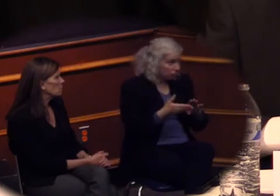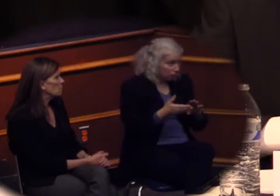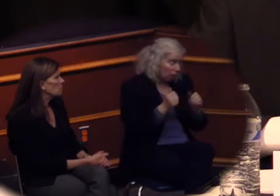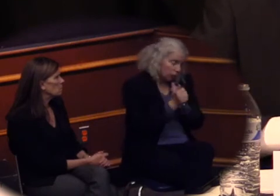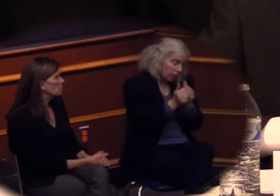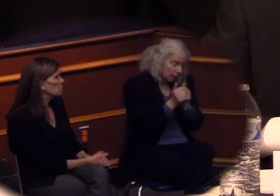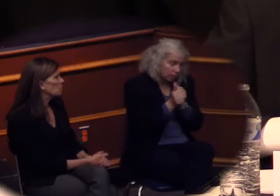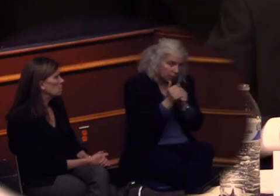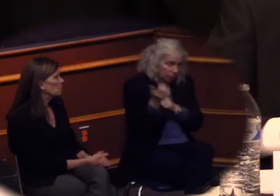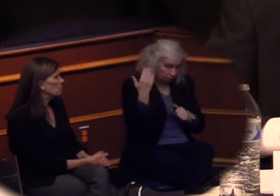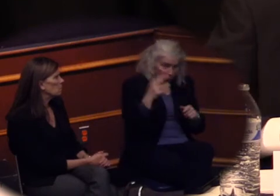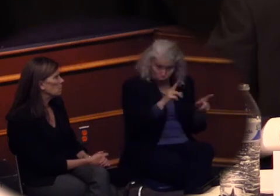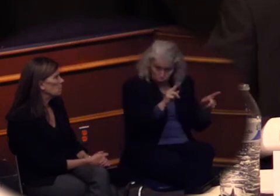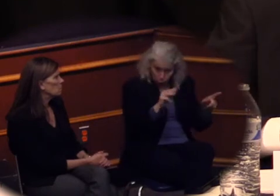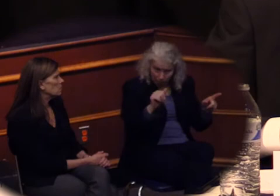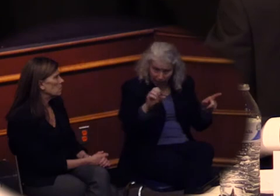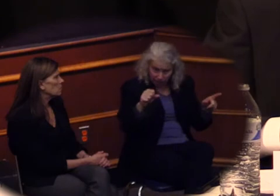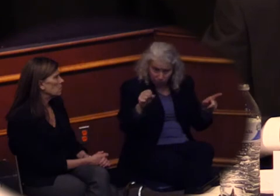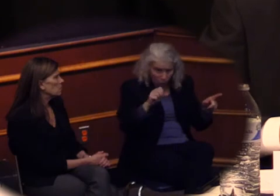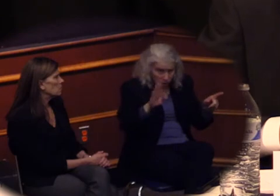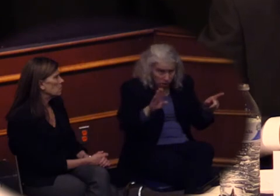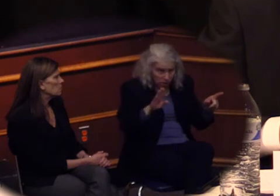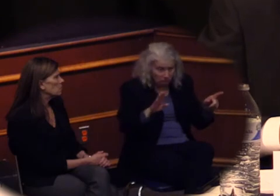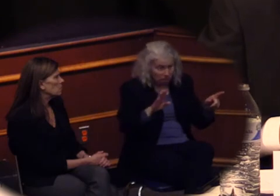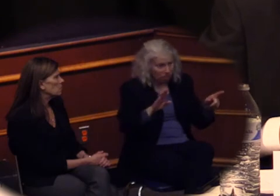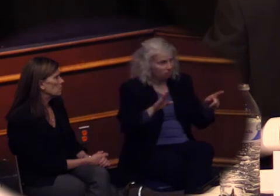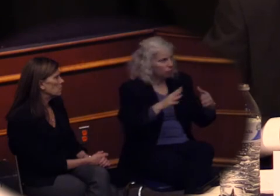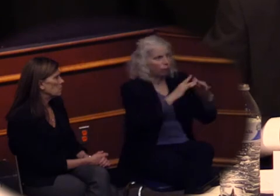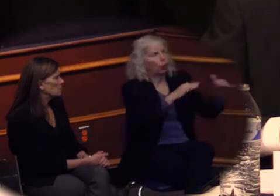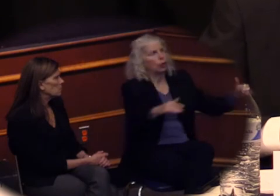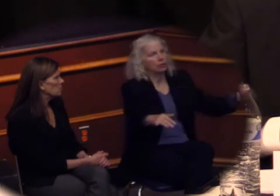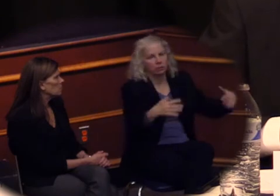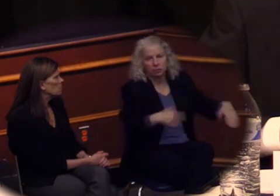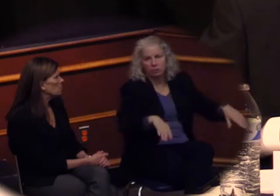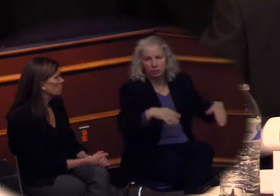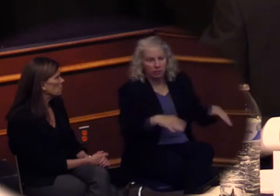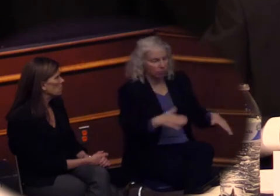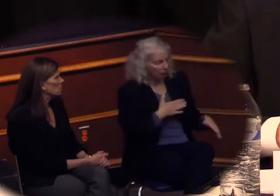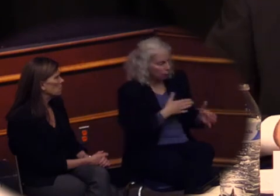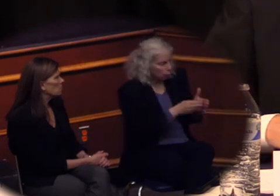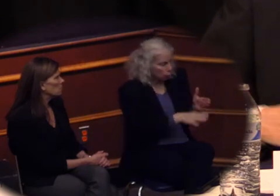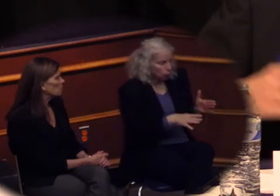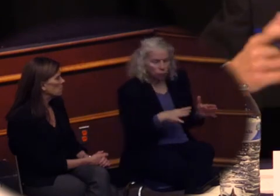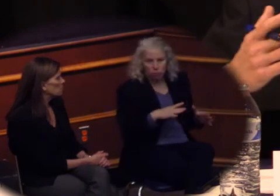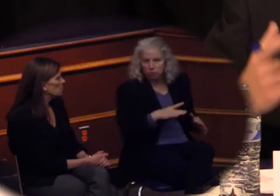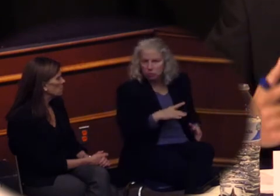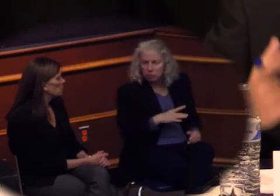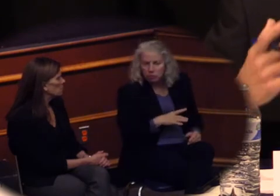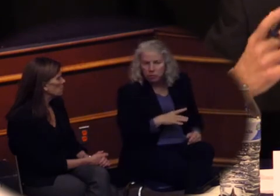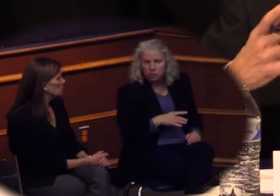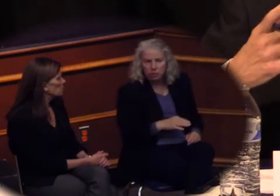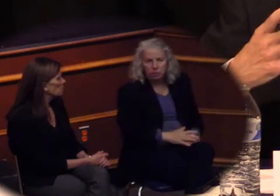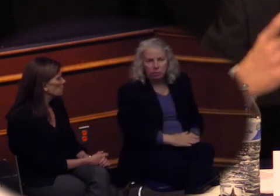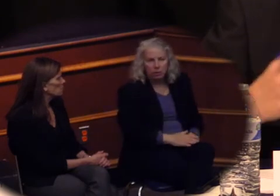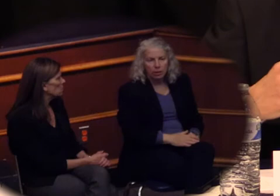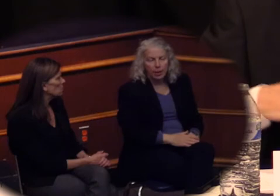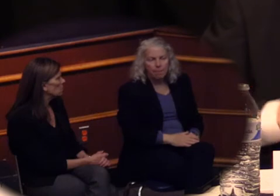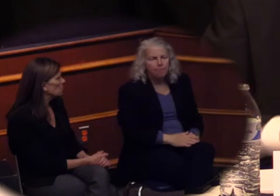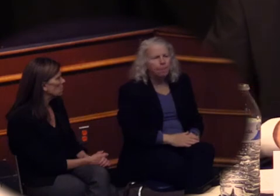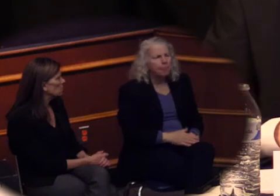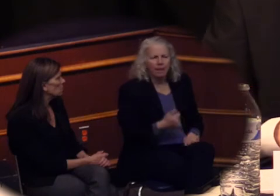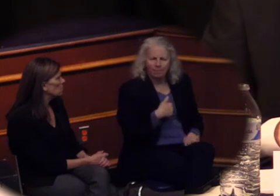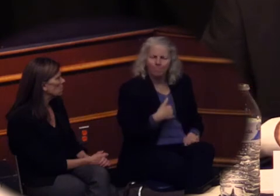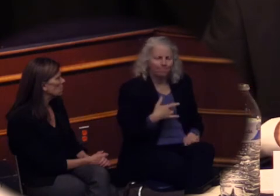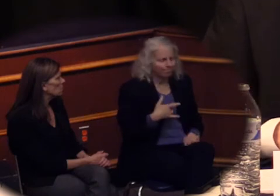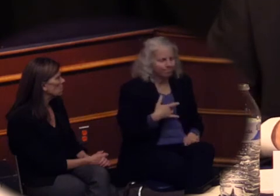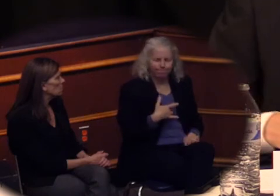at UMass Boston, which is an extremely diverse school. I had extraordinary students. So the certainty that